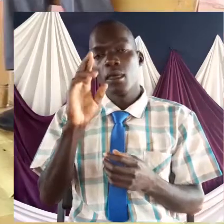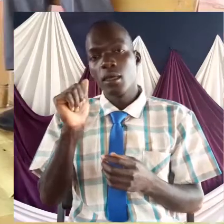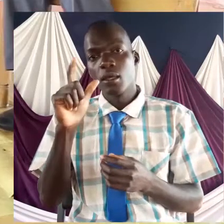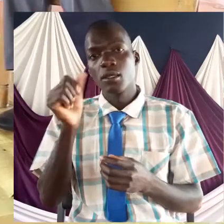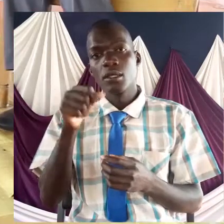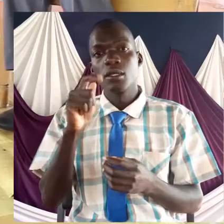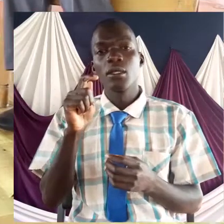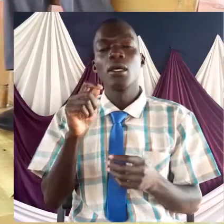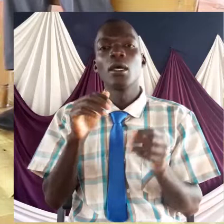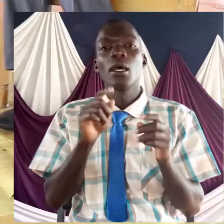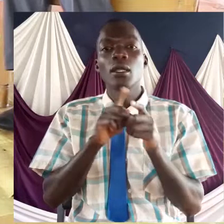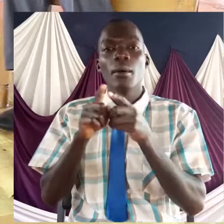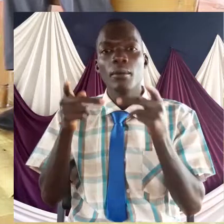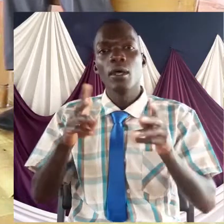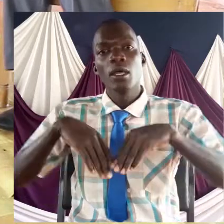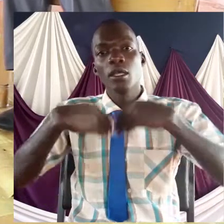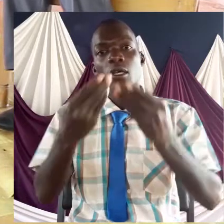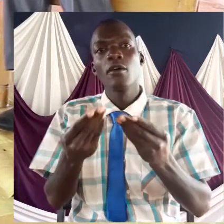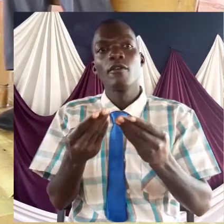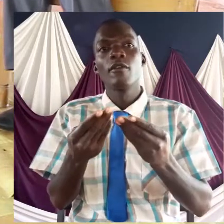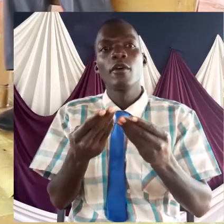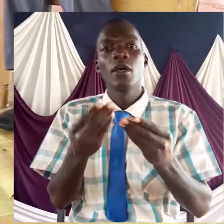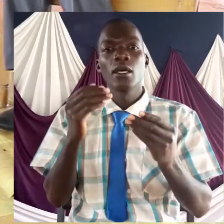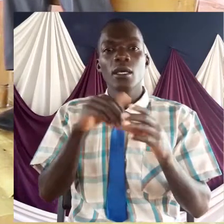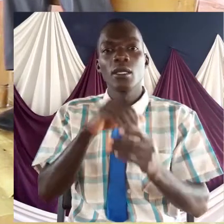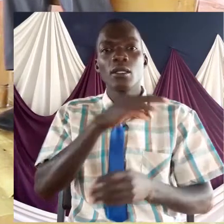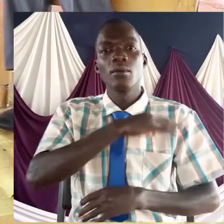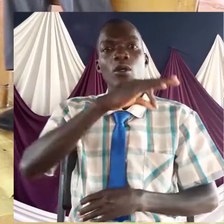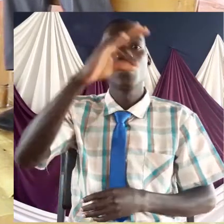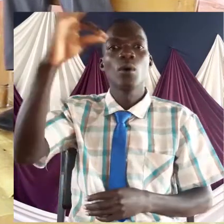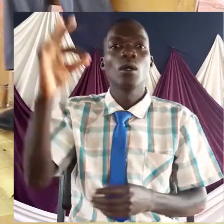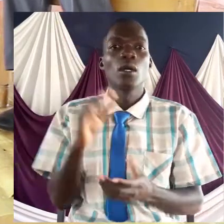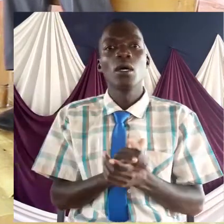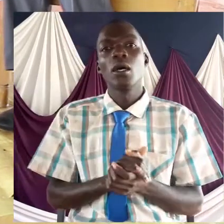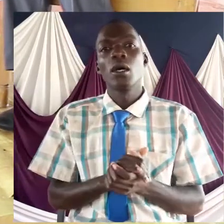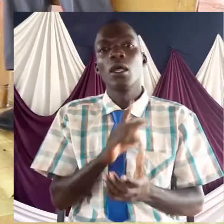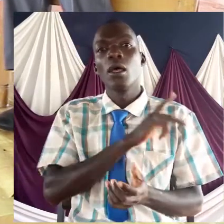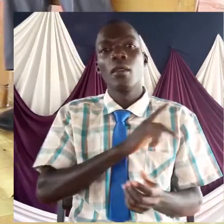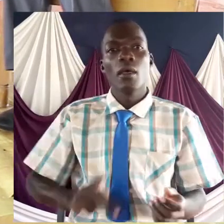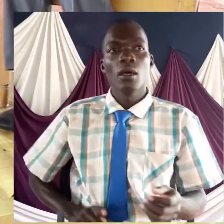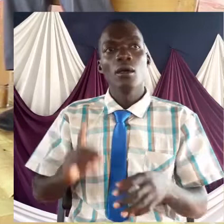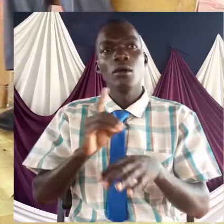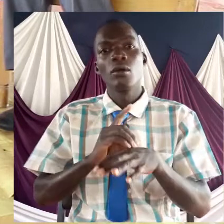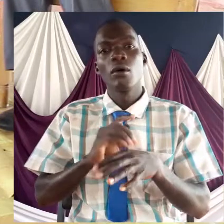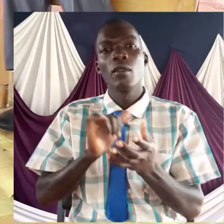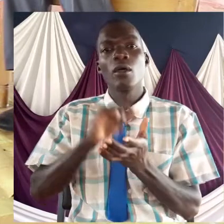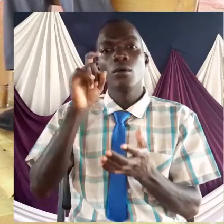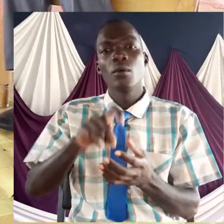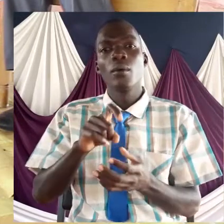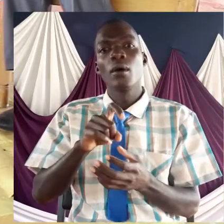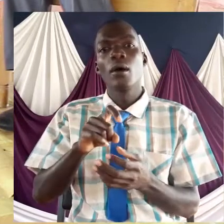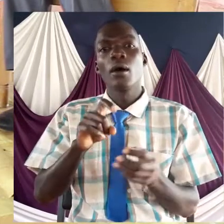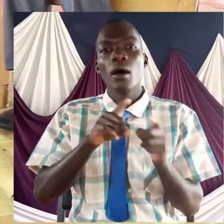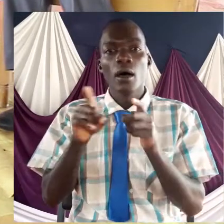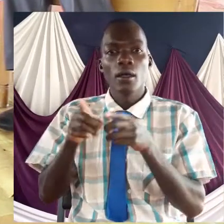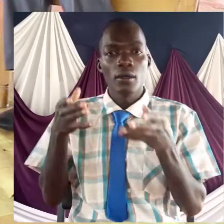the emphasis here is to give the spiritual kingdoms that will, or the impact